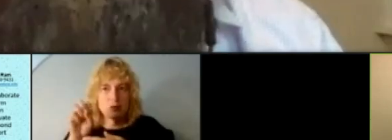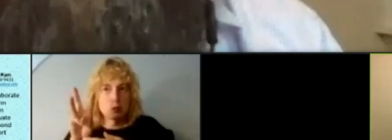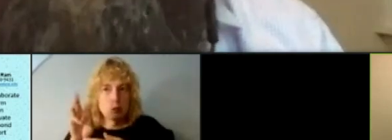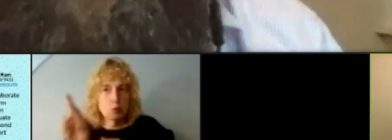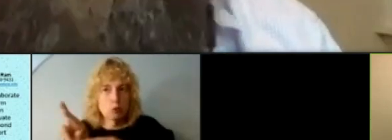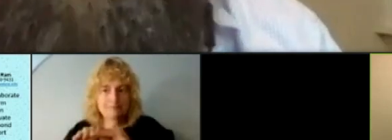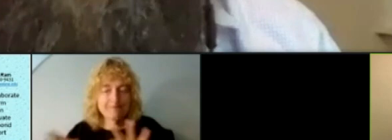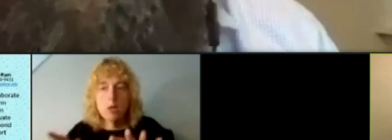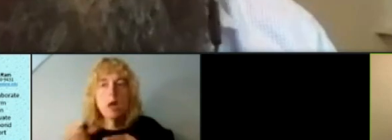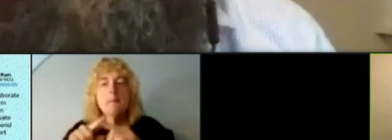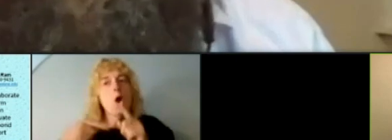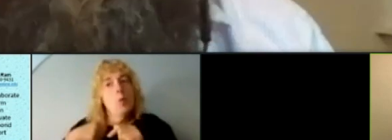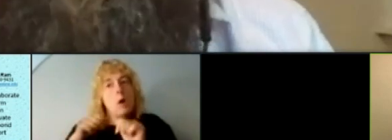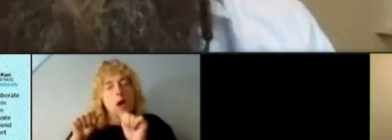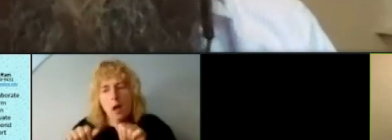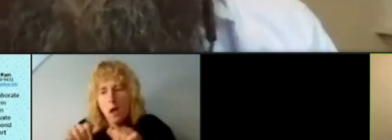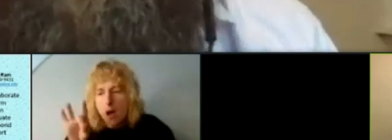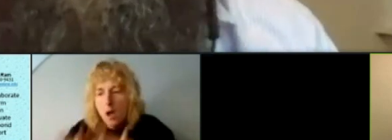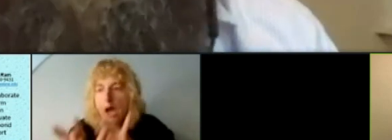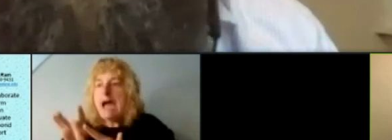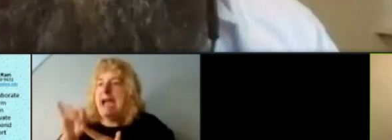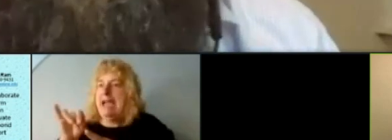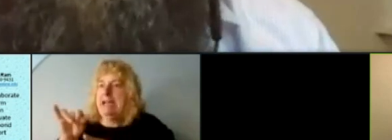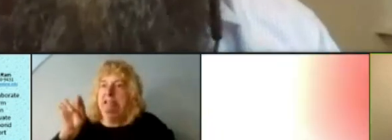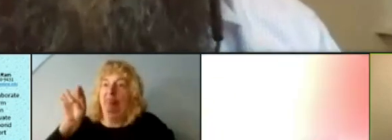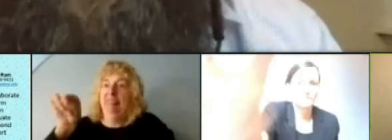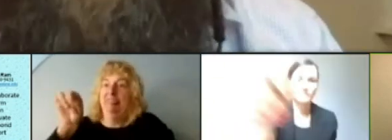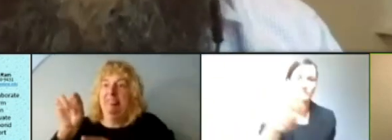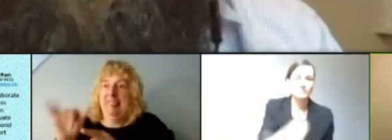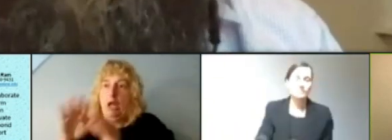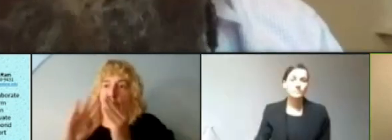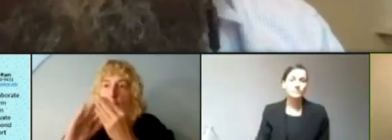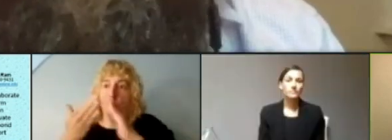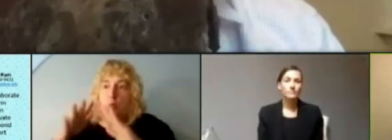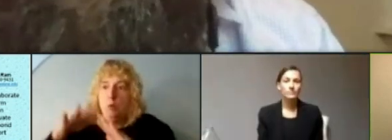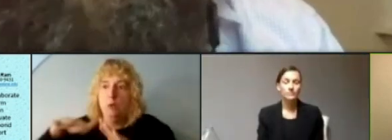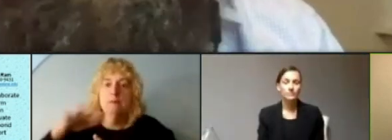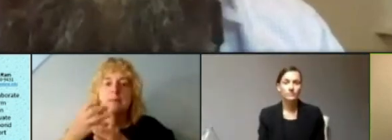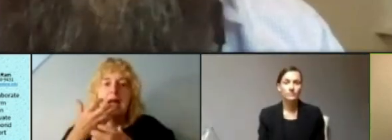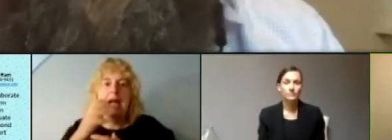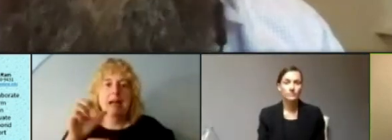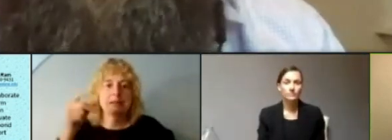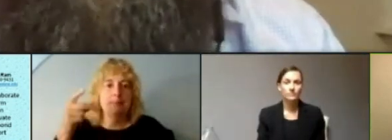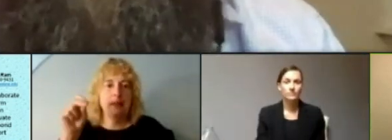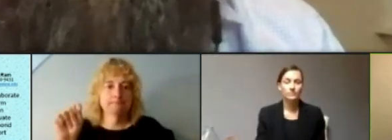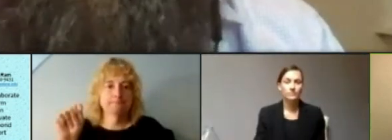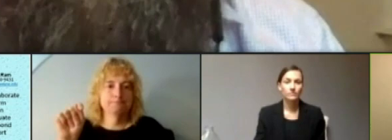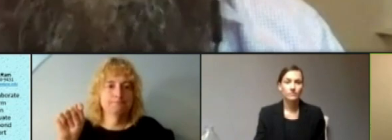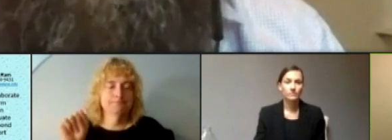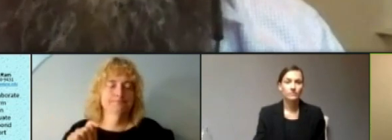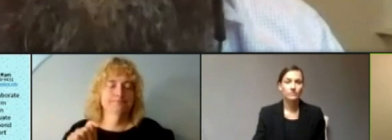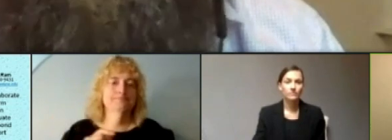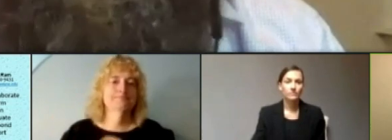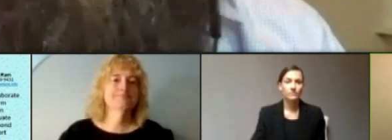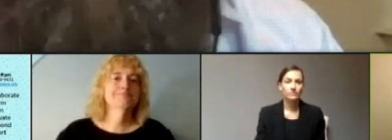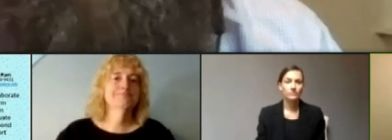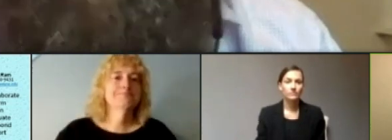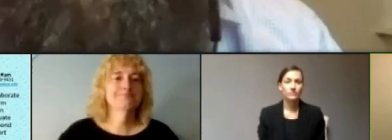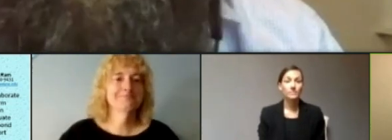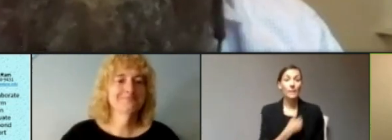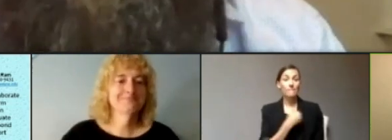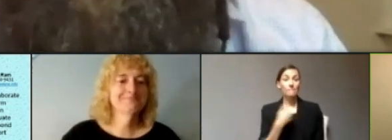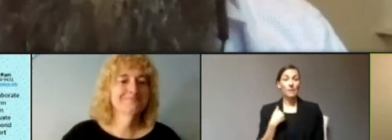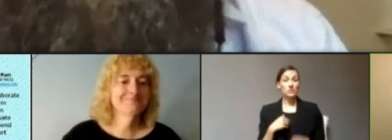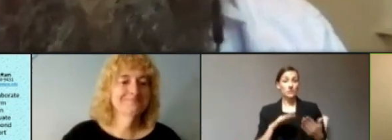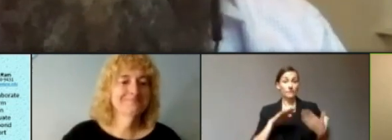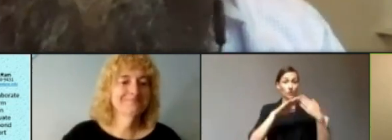that are potential hotspots for coronavirus outbreaks. And one thing that we need to find out in consultation with members of the